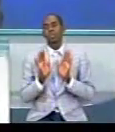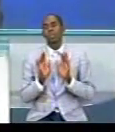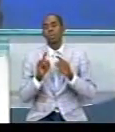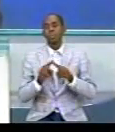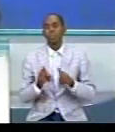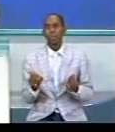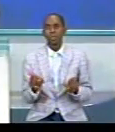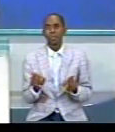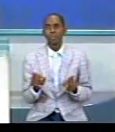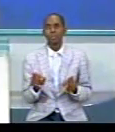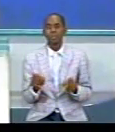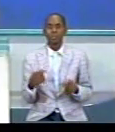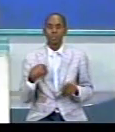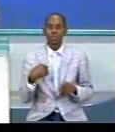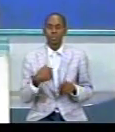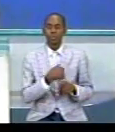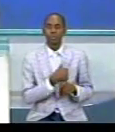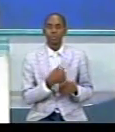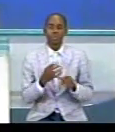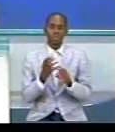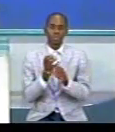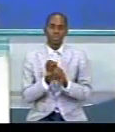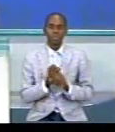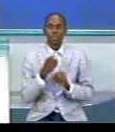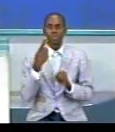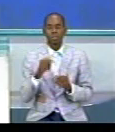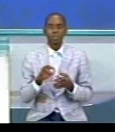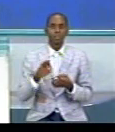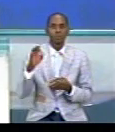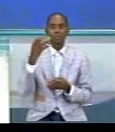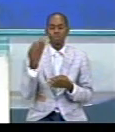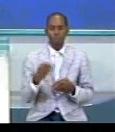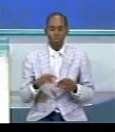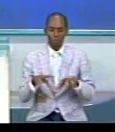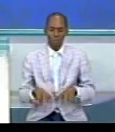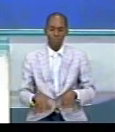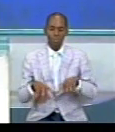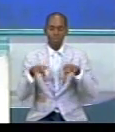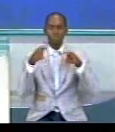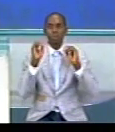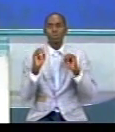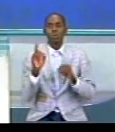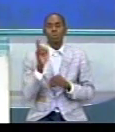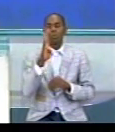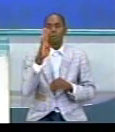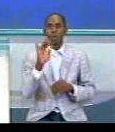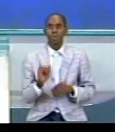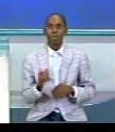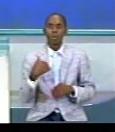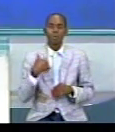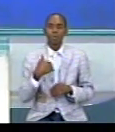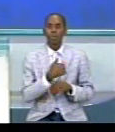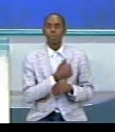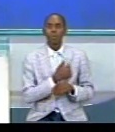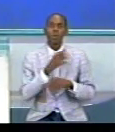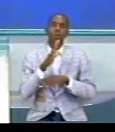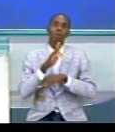but we have received the spirit of adoption, whereby we